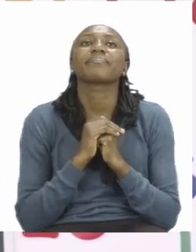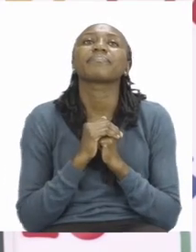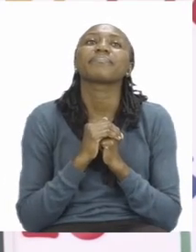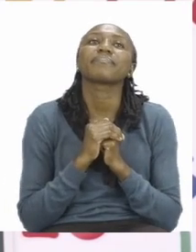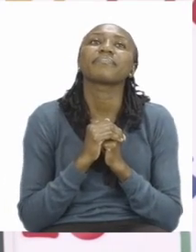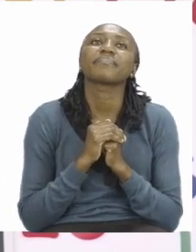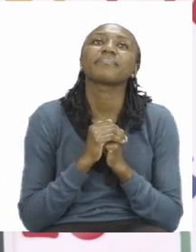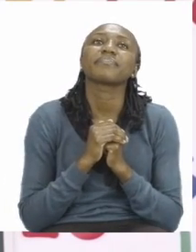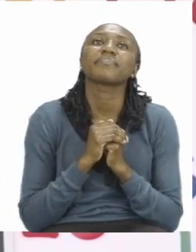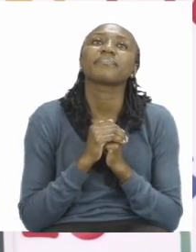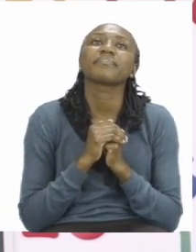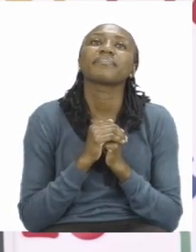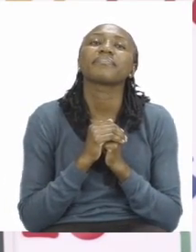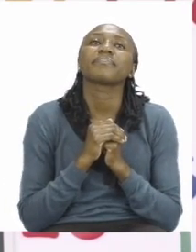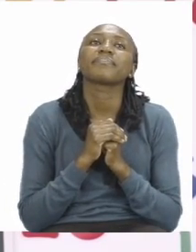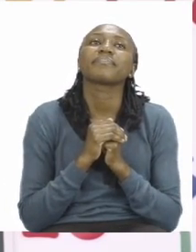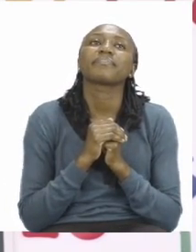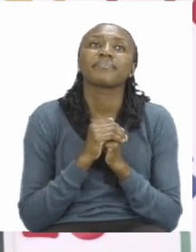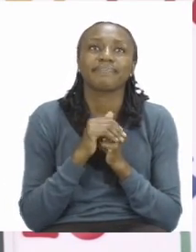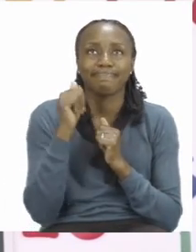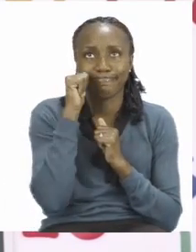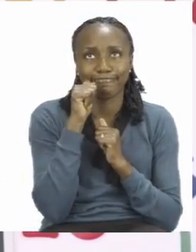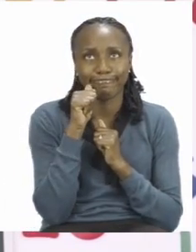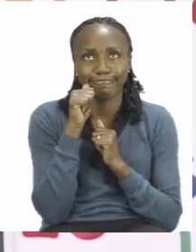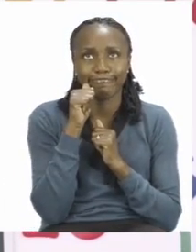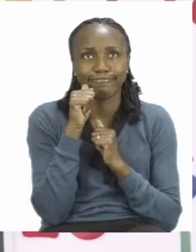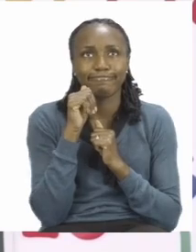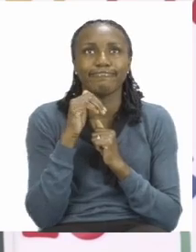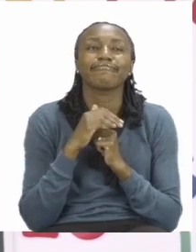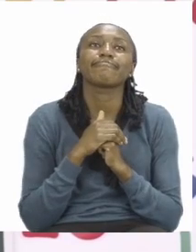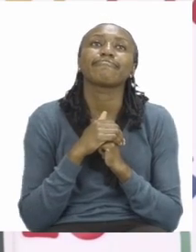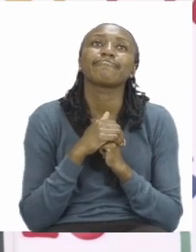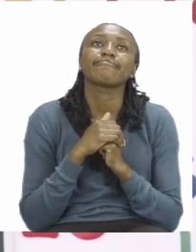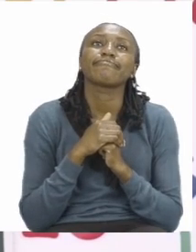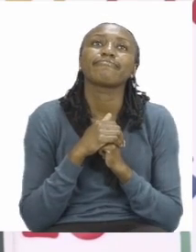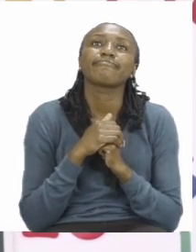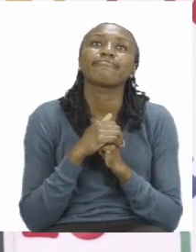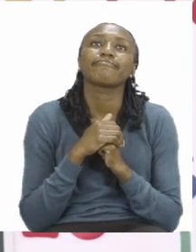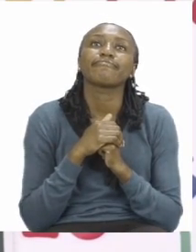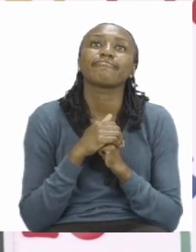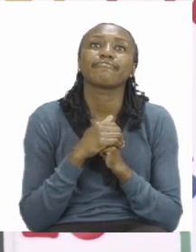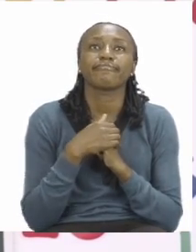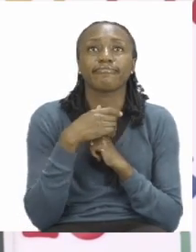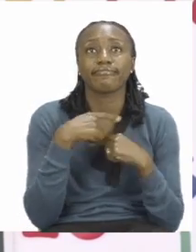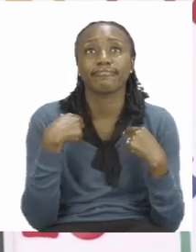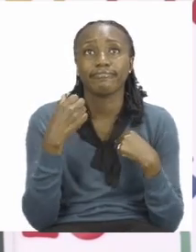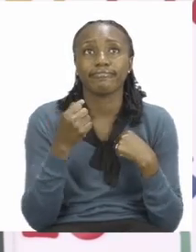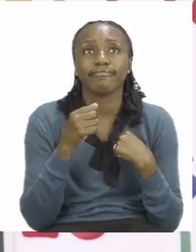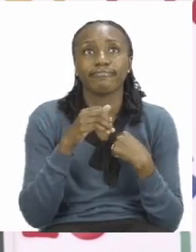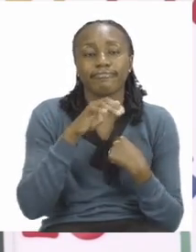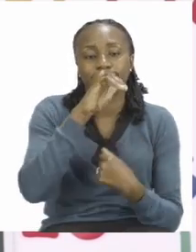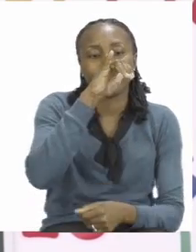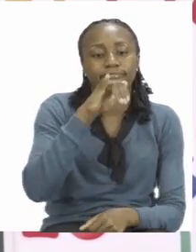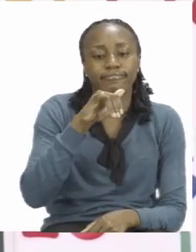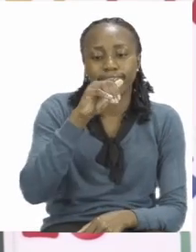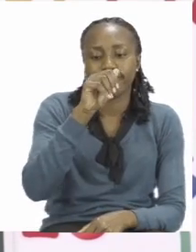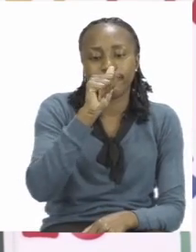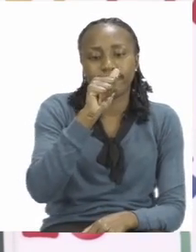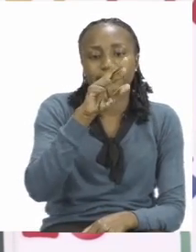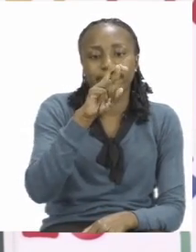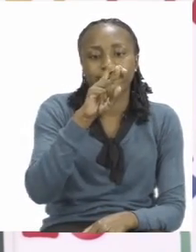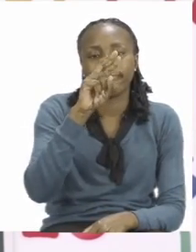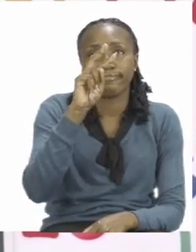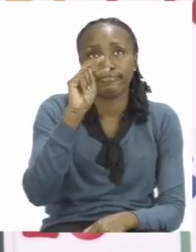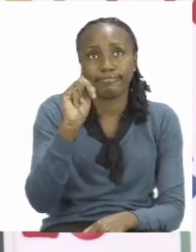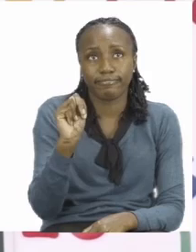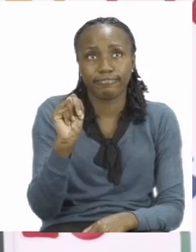chalk. This is the word yellow. Then we have the word yarn. Now yarn